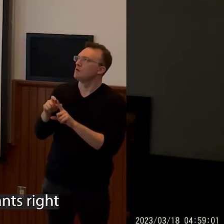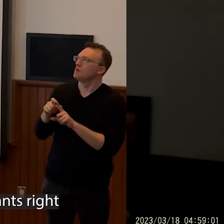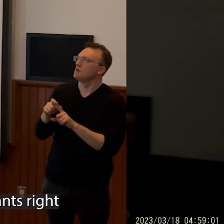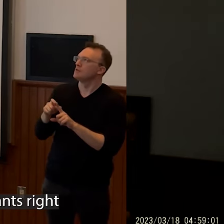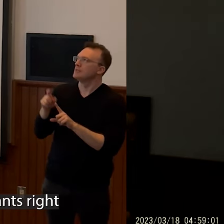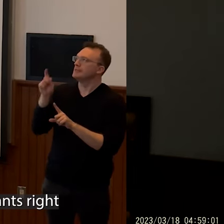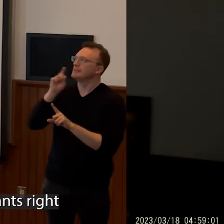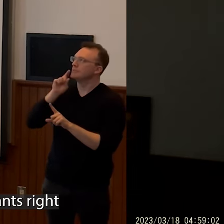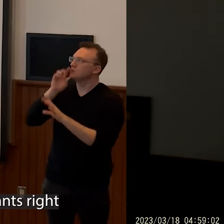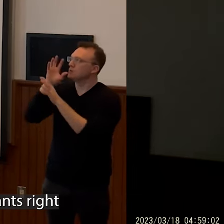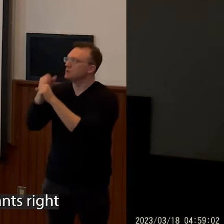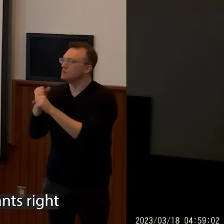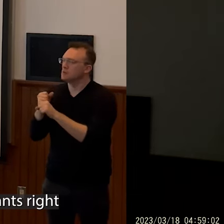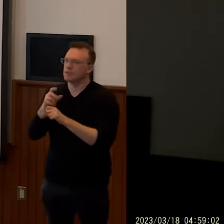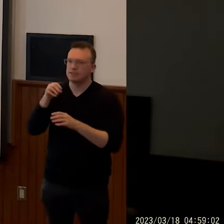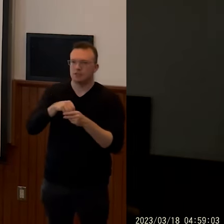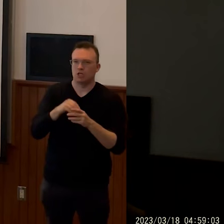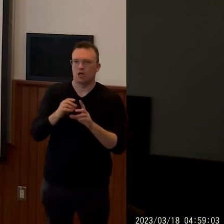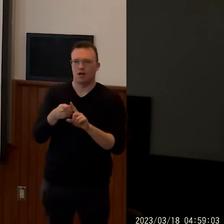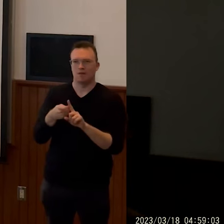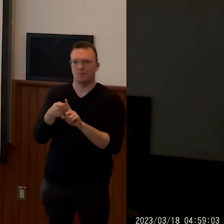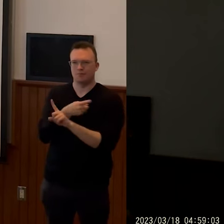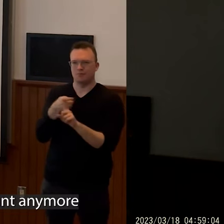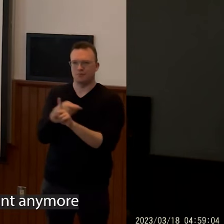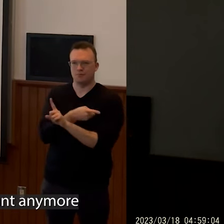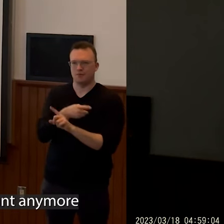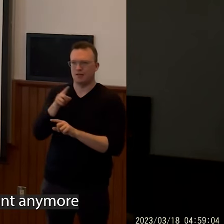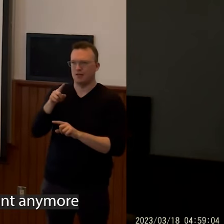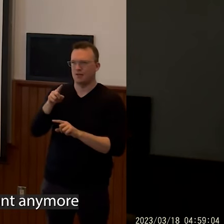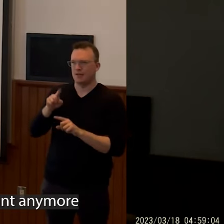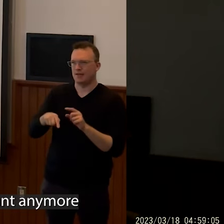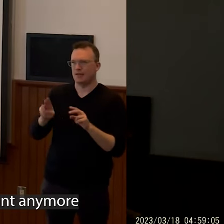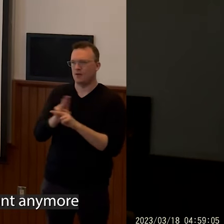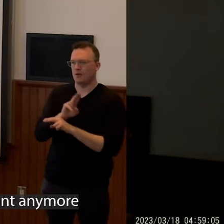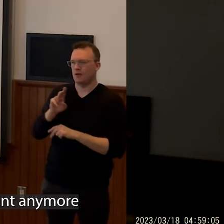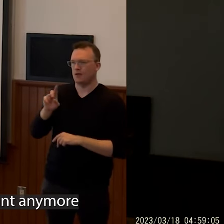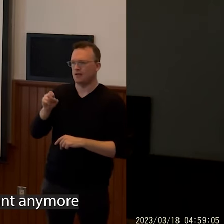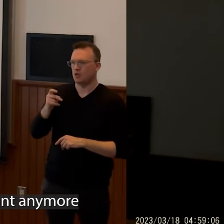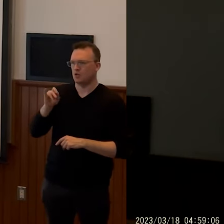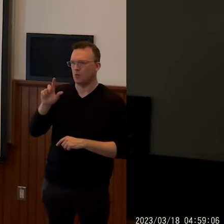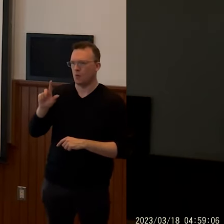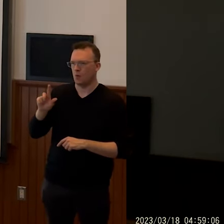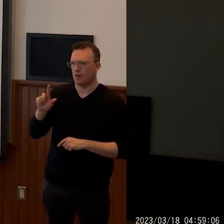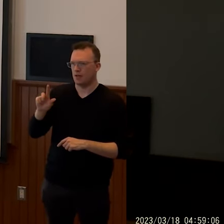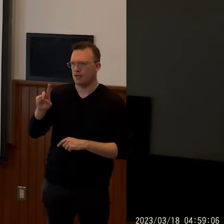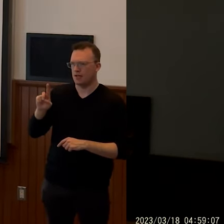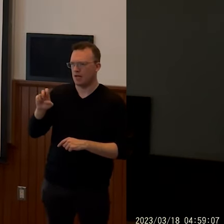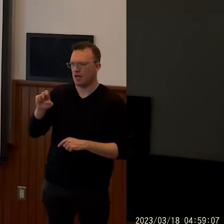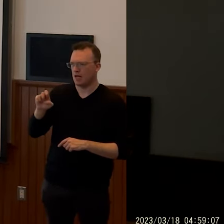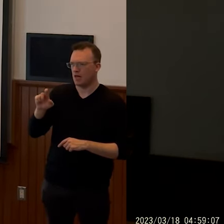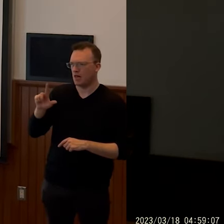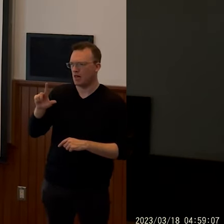it kind of deviance, right? But I was told that we cannot use sexual deviant anymore.